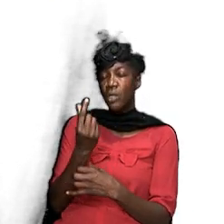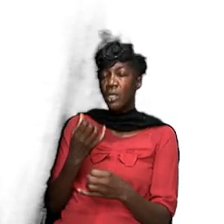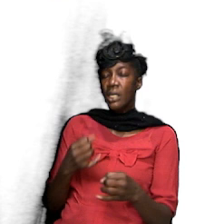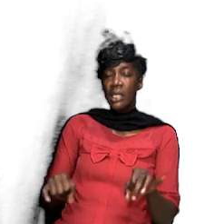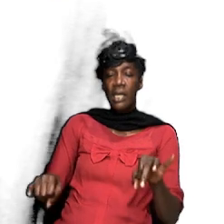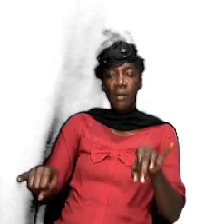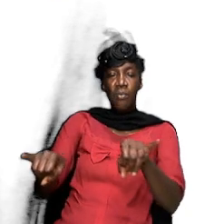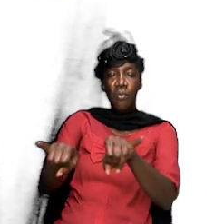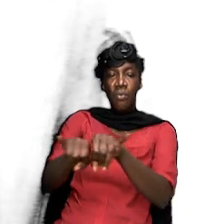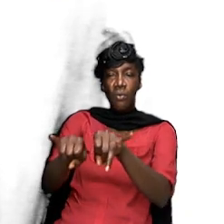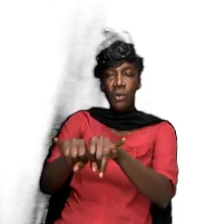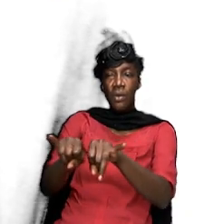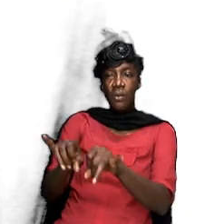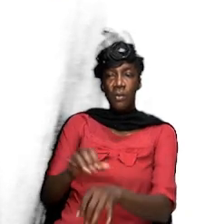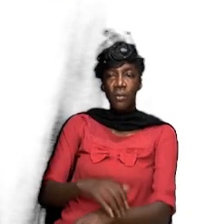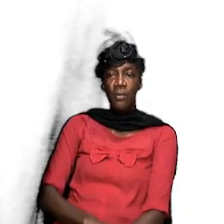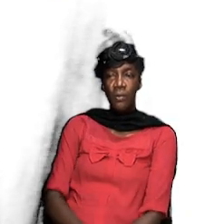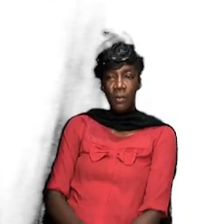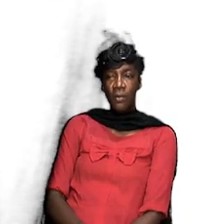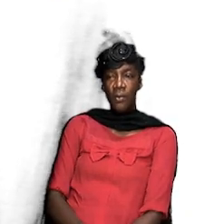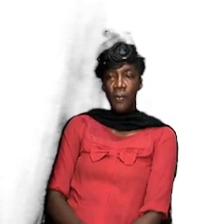importance.